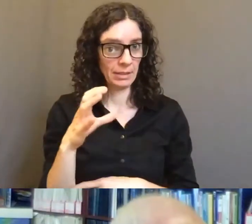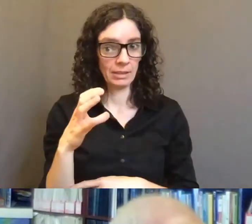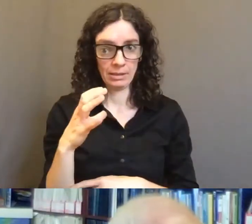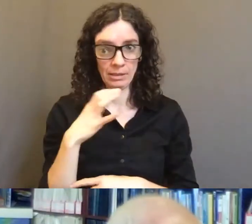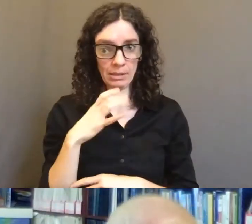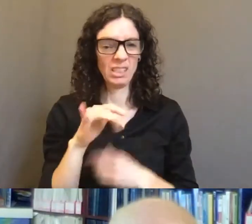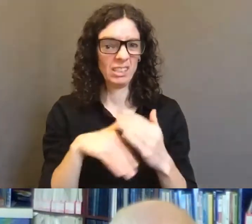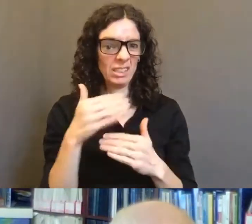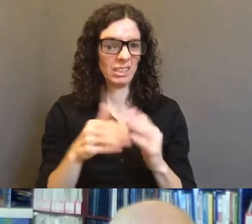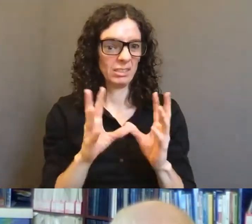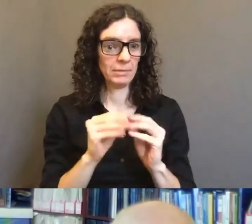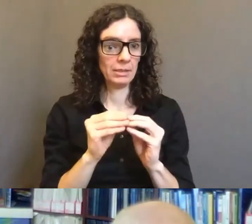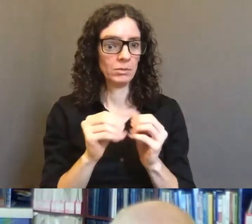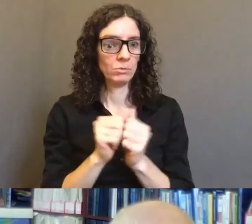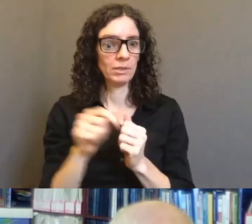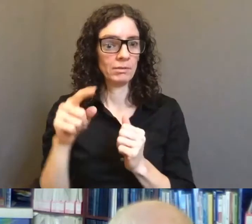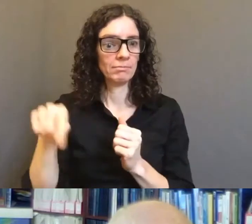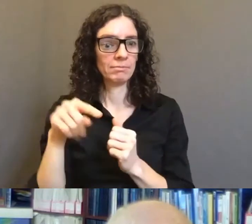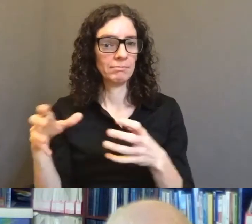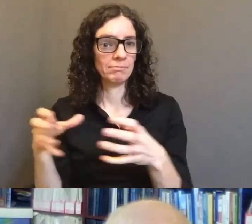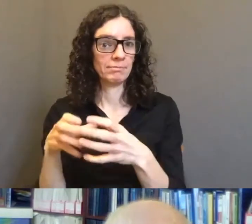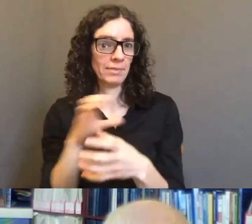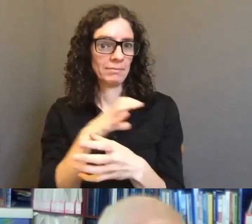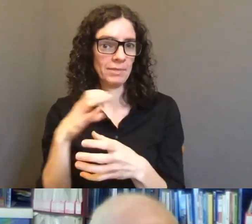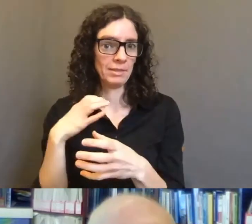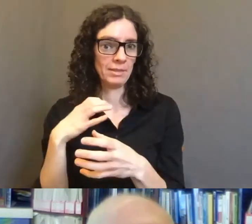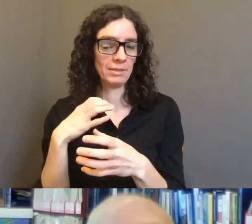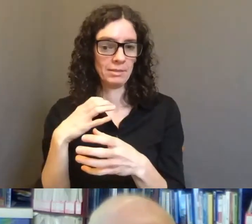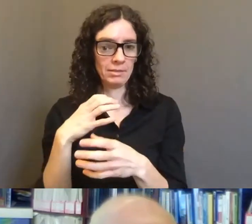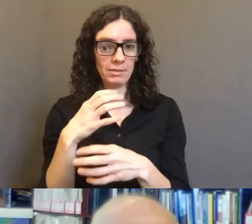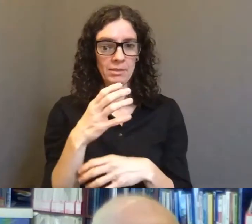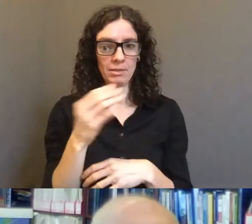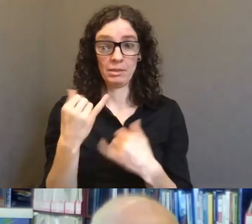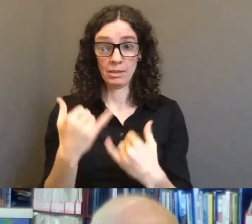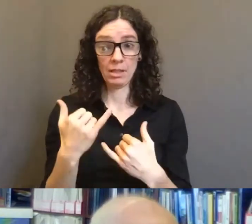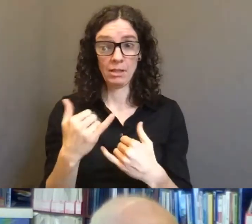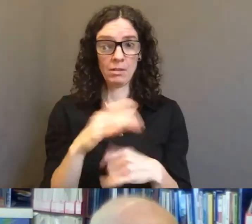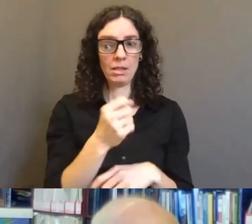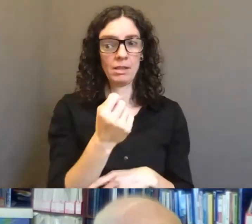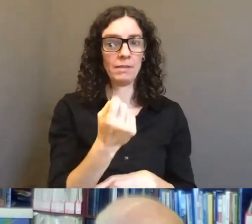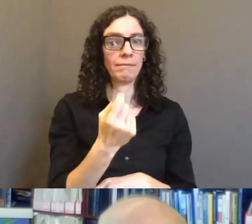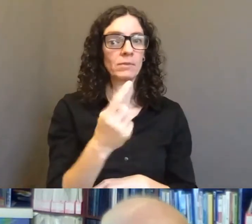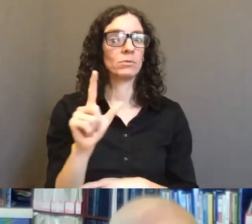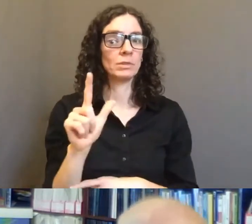the next meeting is with the committee, and it's about 26 after 11.